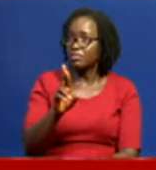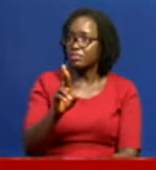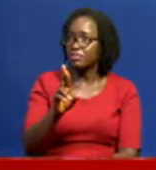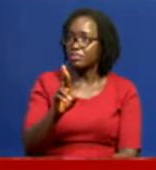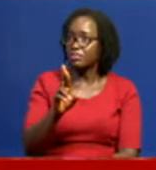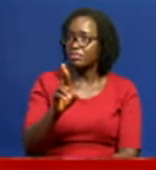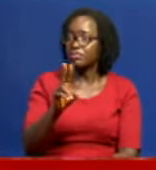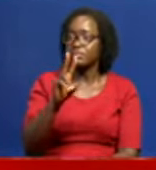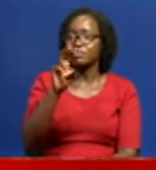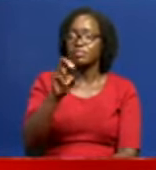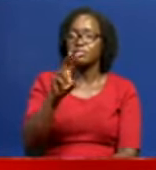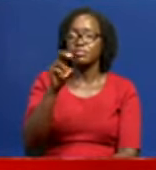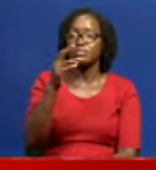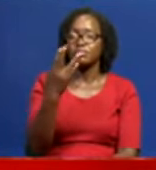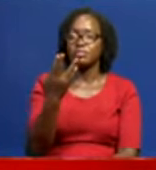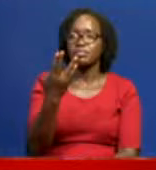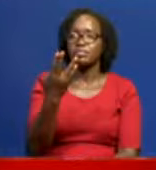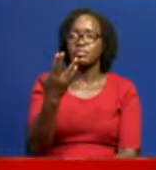mwaka wa